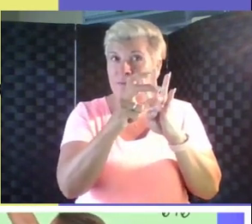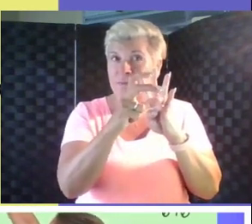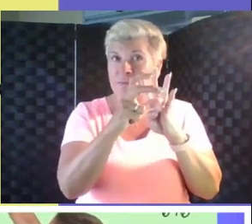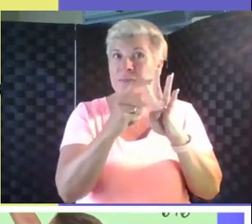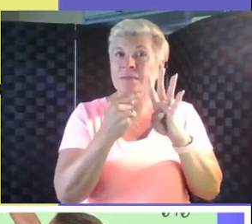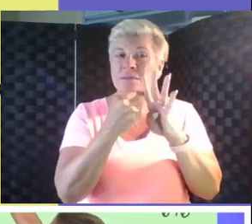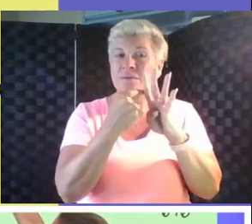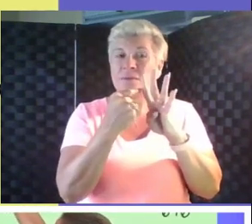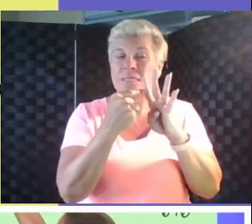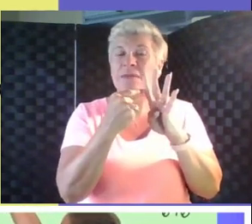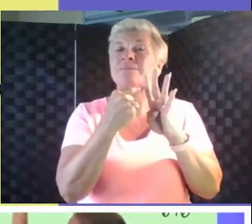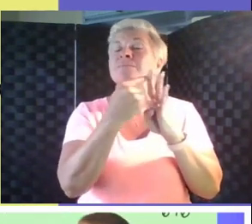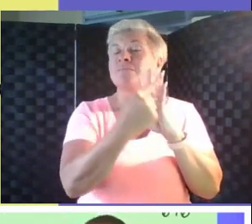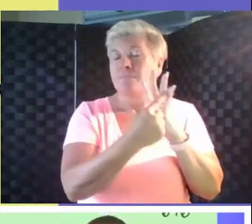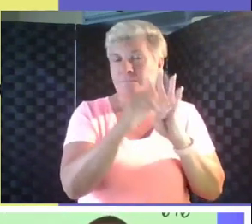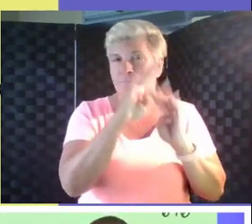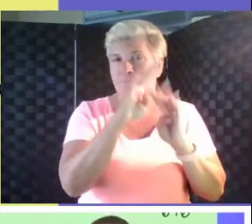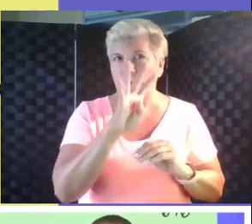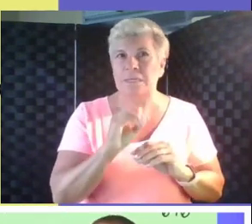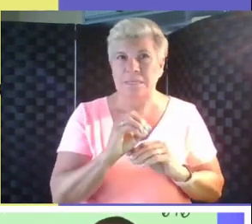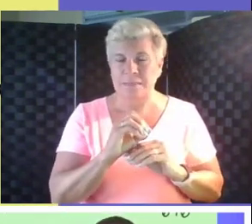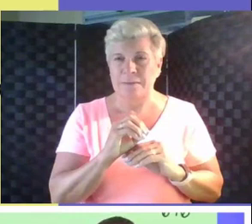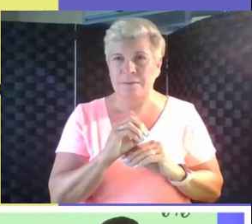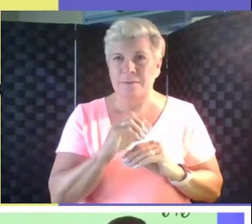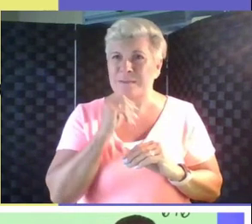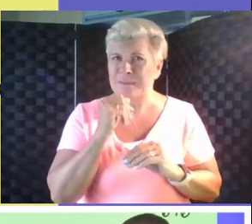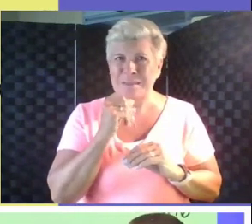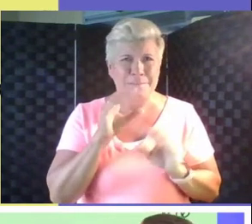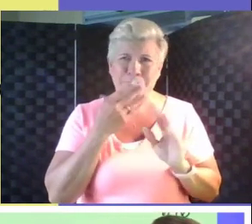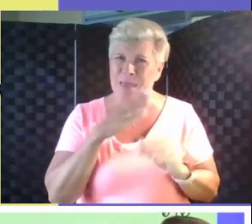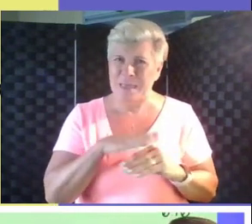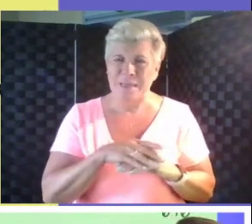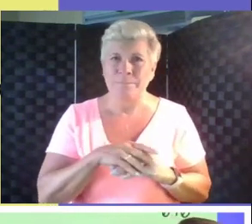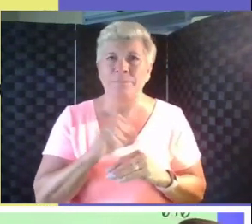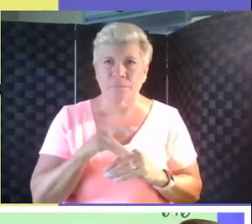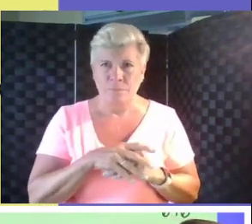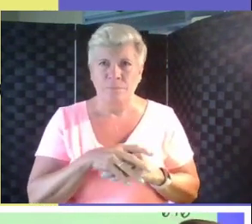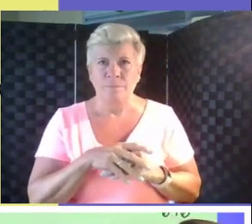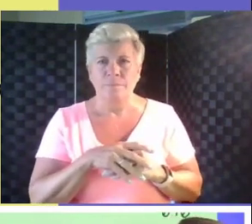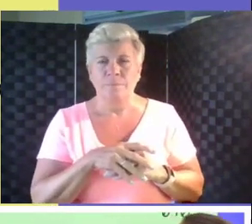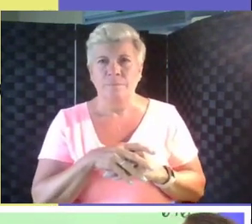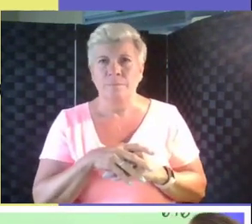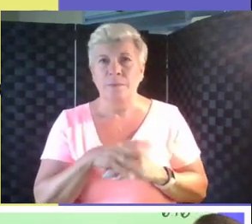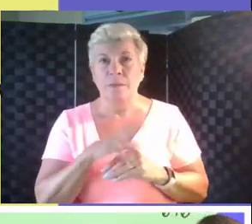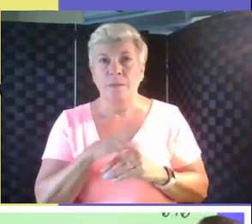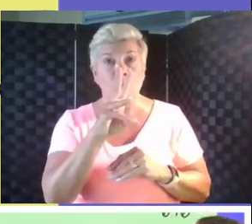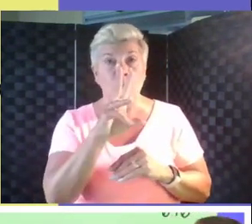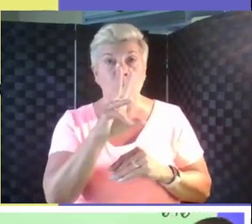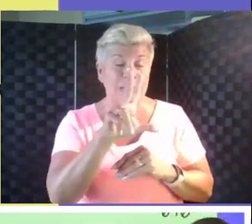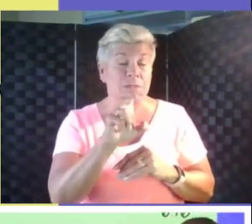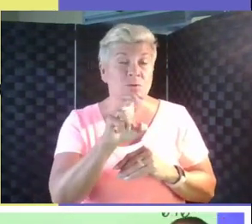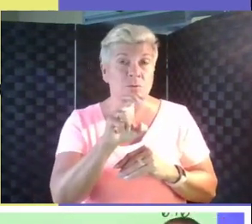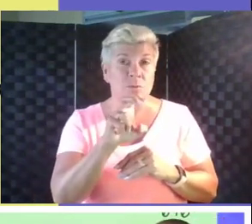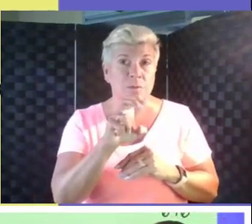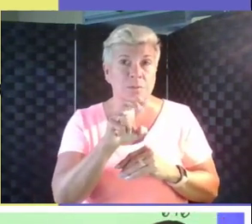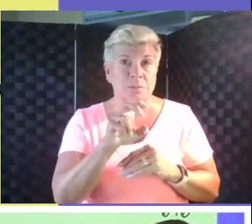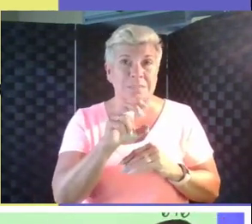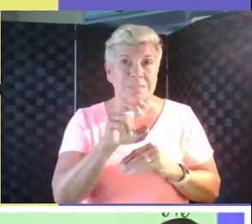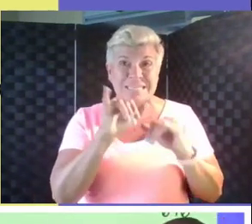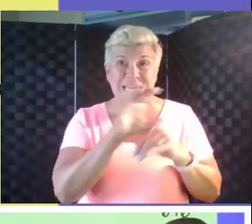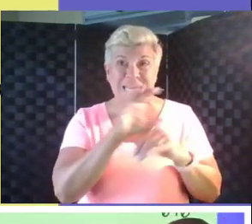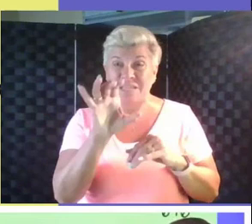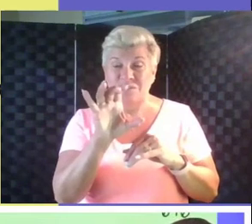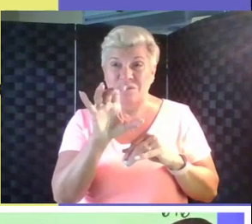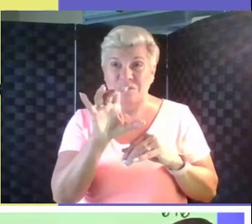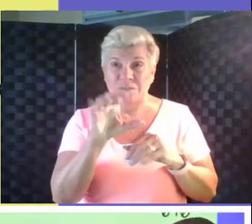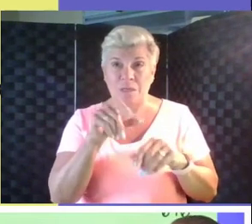hop of 40. Well, that's not terrible. Okay. Well, I'm at 300. I want to stay in the